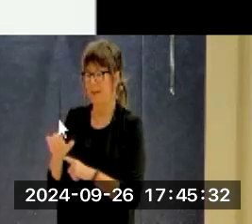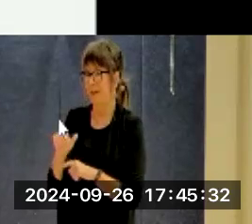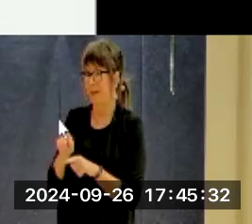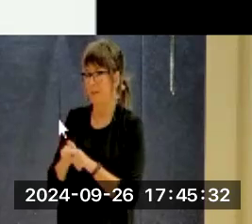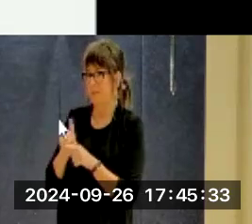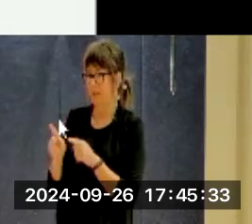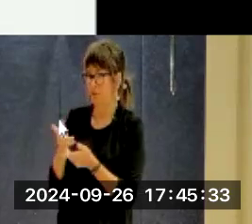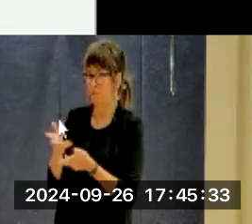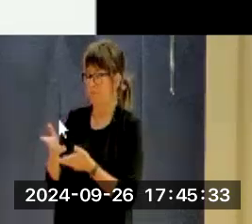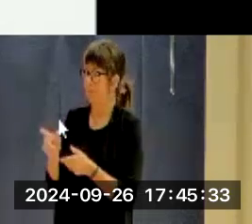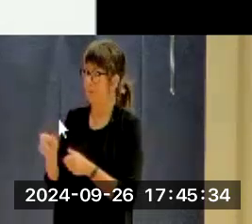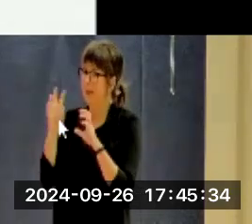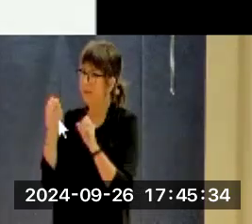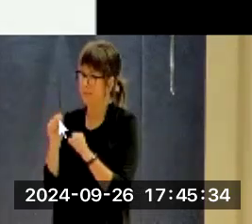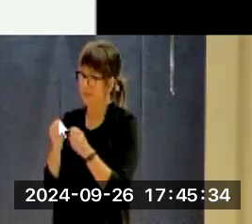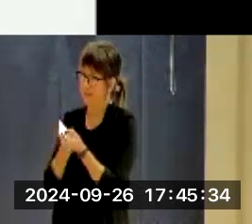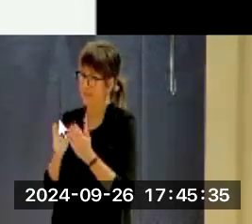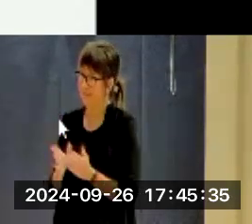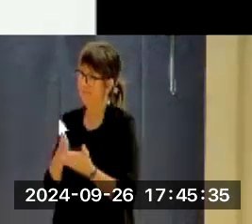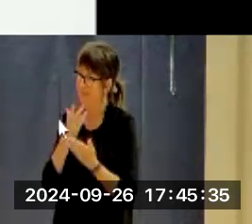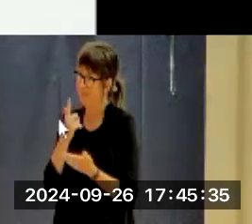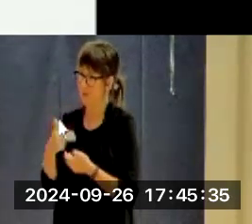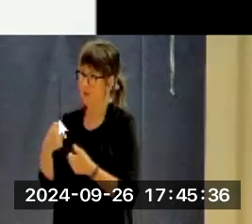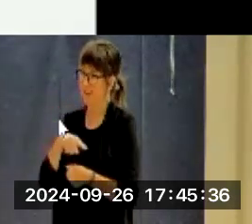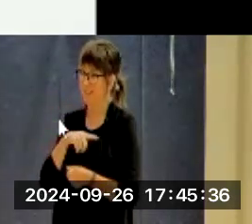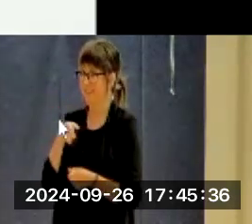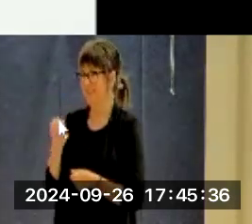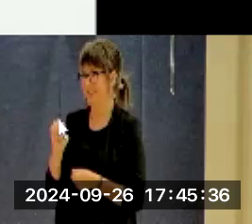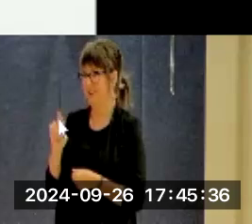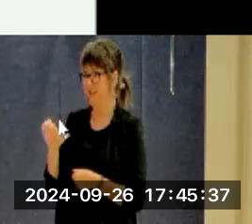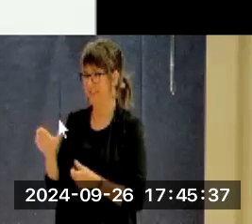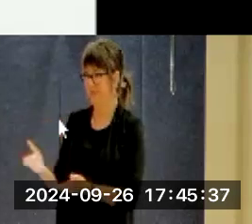amazing advocate. So thank you for joining us, Eric.